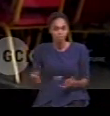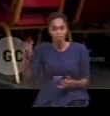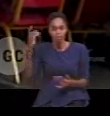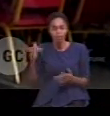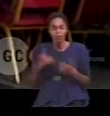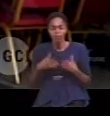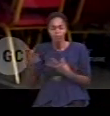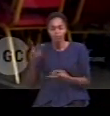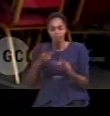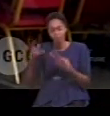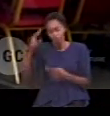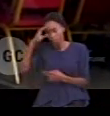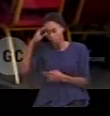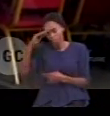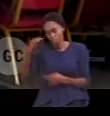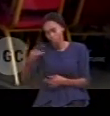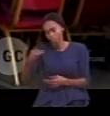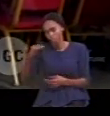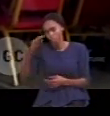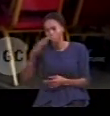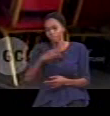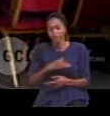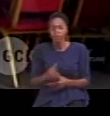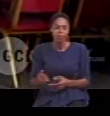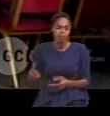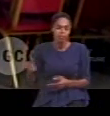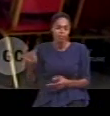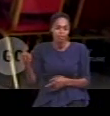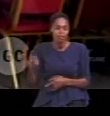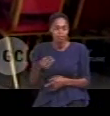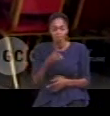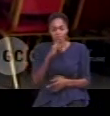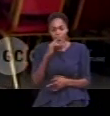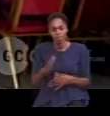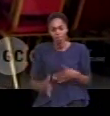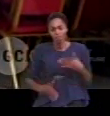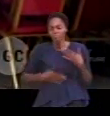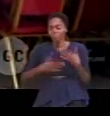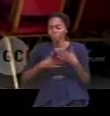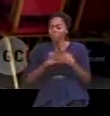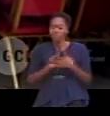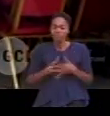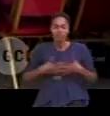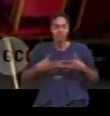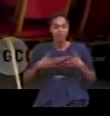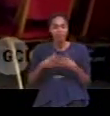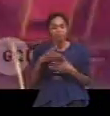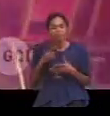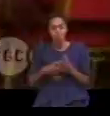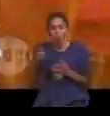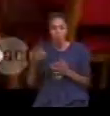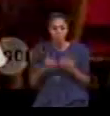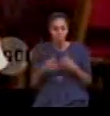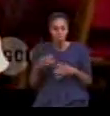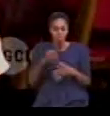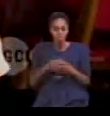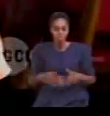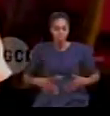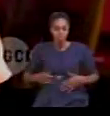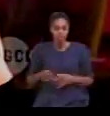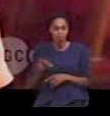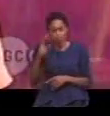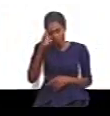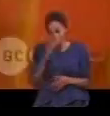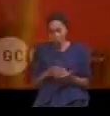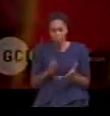has visited him, and I am enjoying what God has done in the life of my son. Praise the